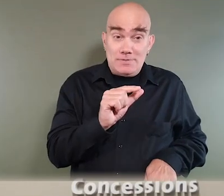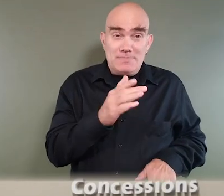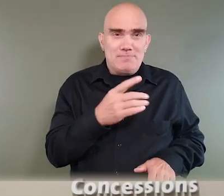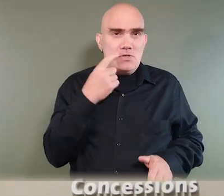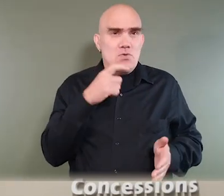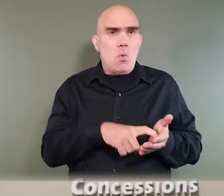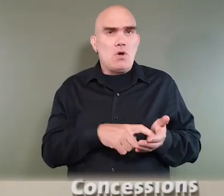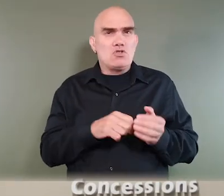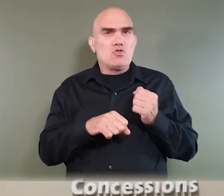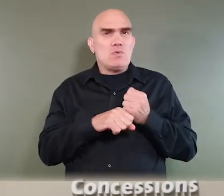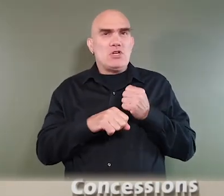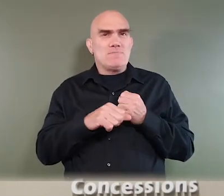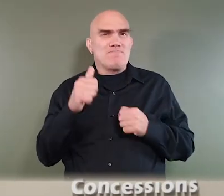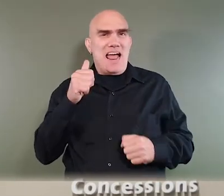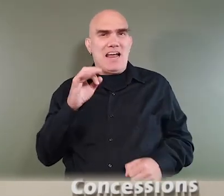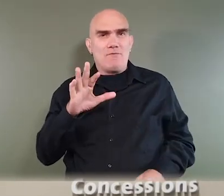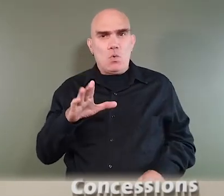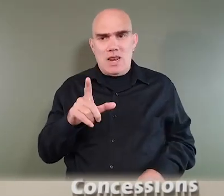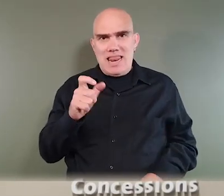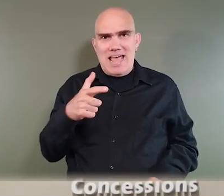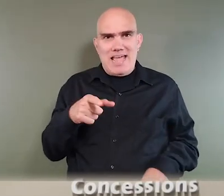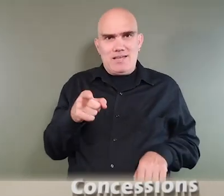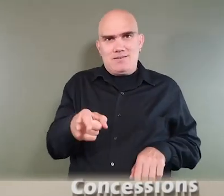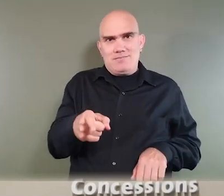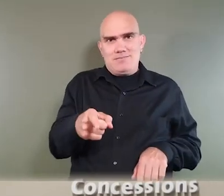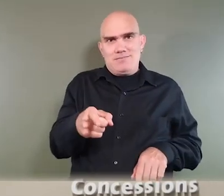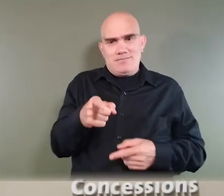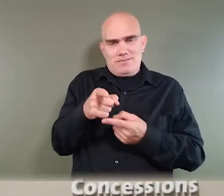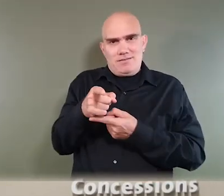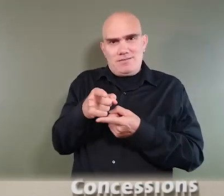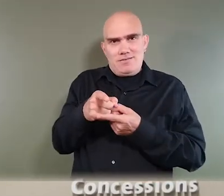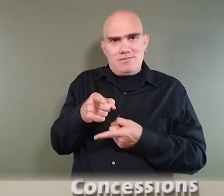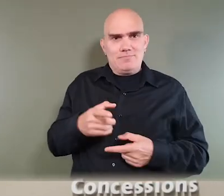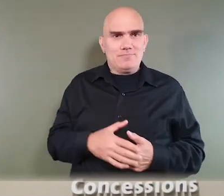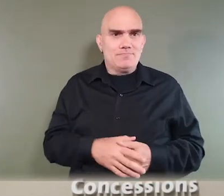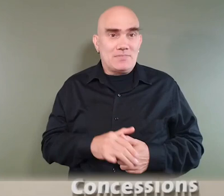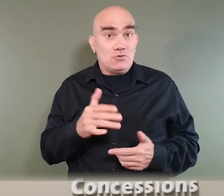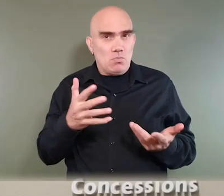in the back of the straight leg. That's what we're looking for.